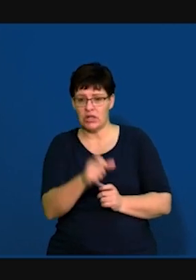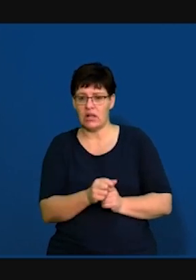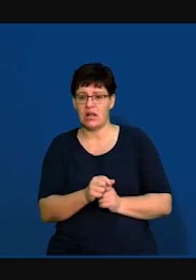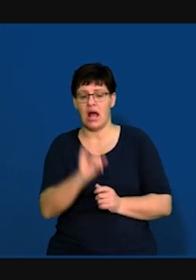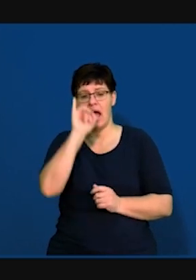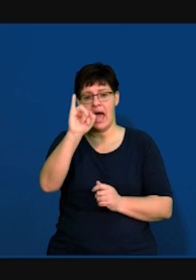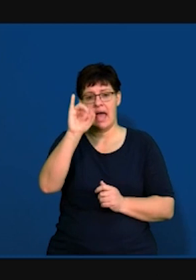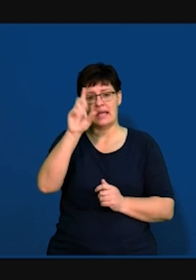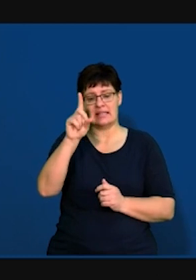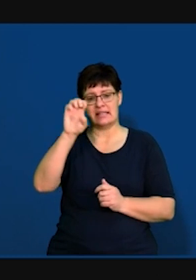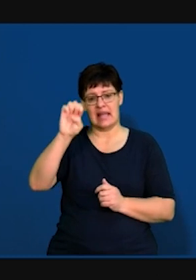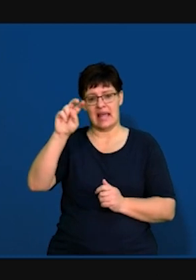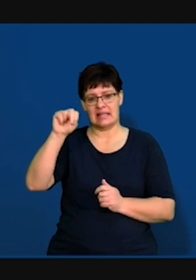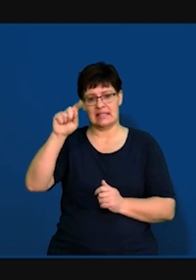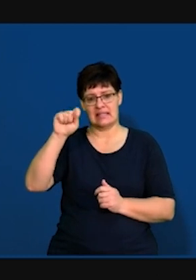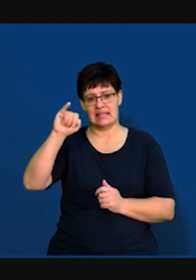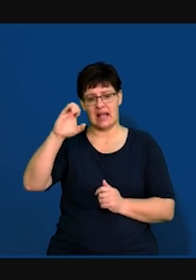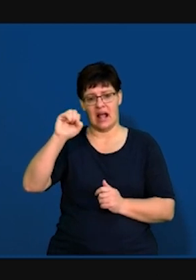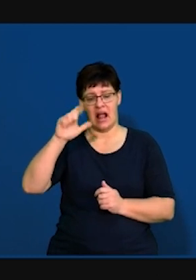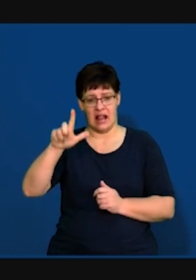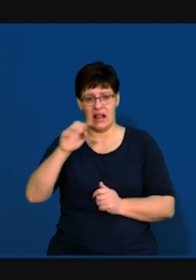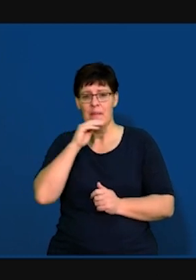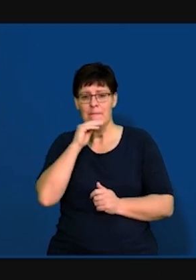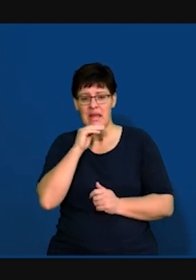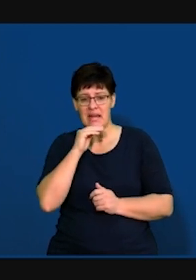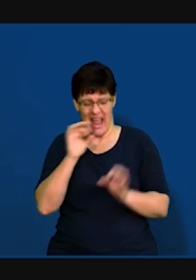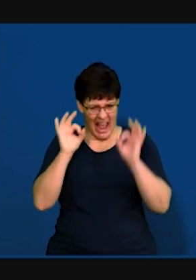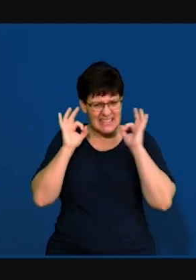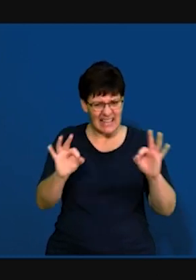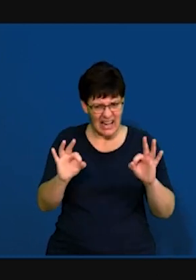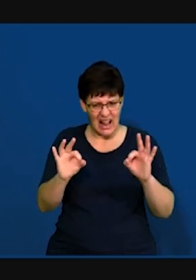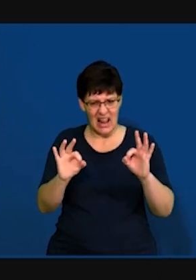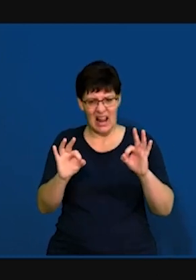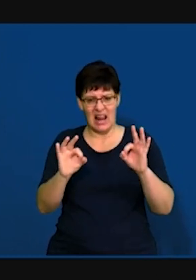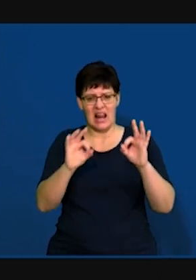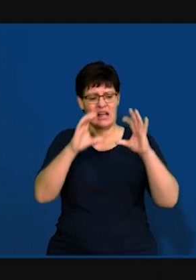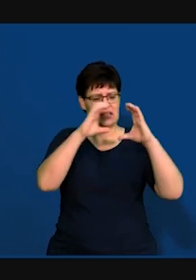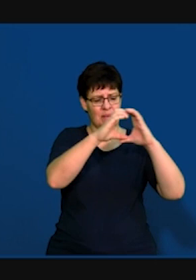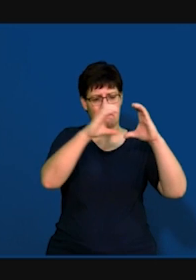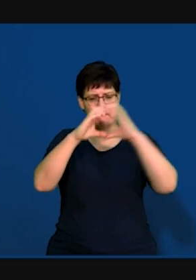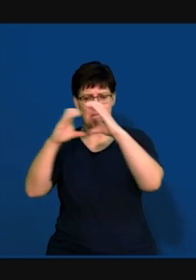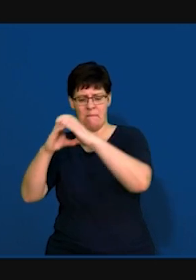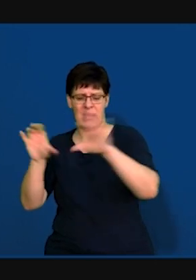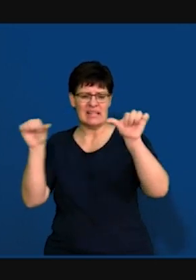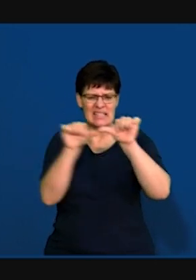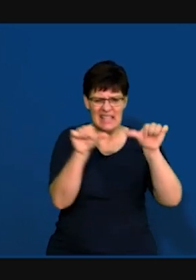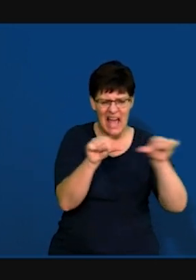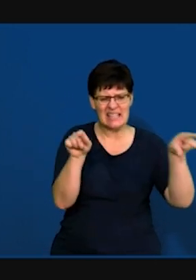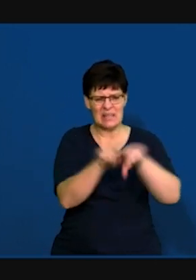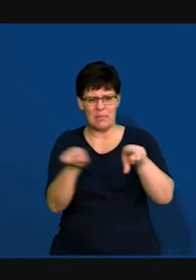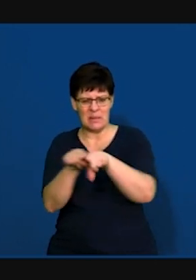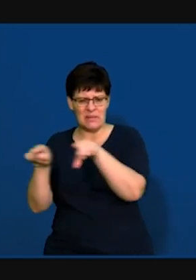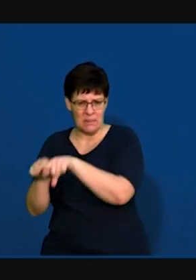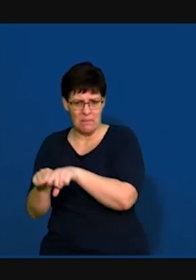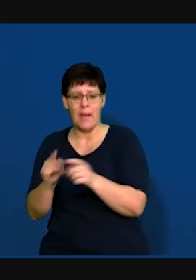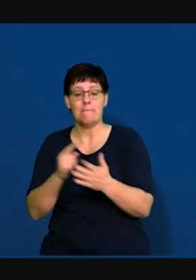Identical, meaning that it could be identical spheres, meaning they have the same shape, size, but necessarily they don't carry